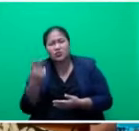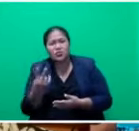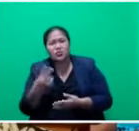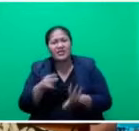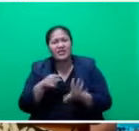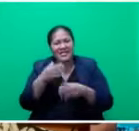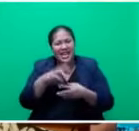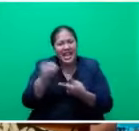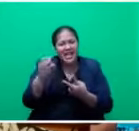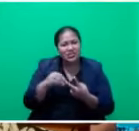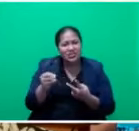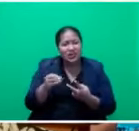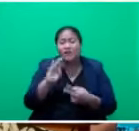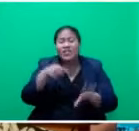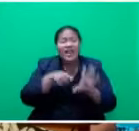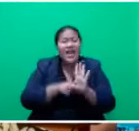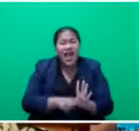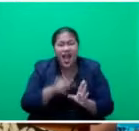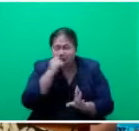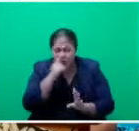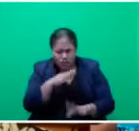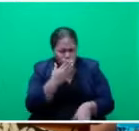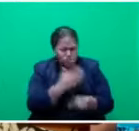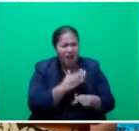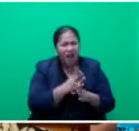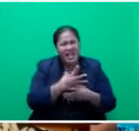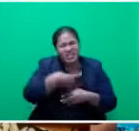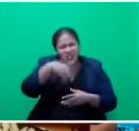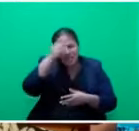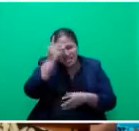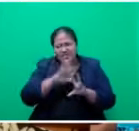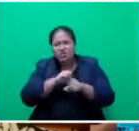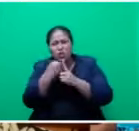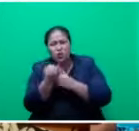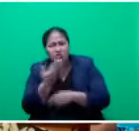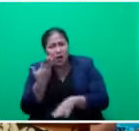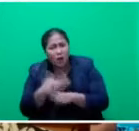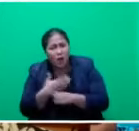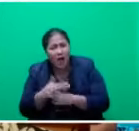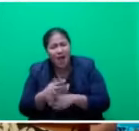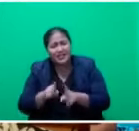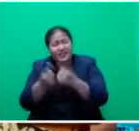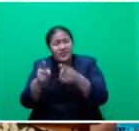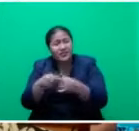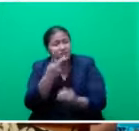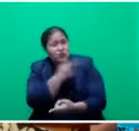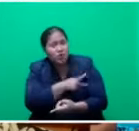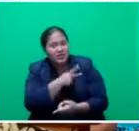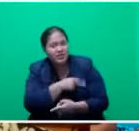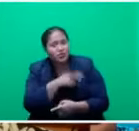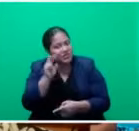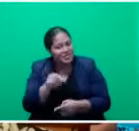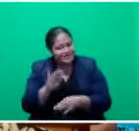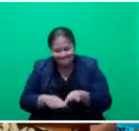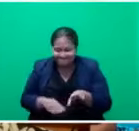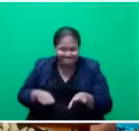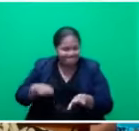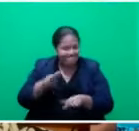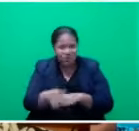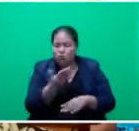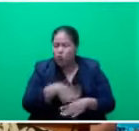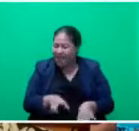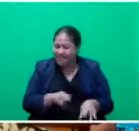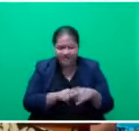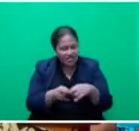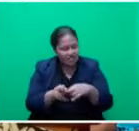in their communities, in the fields of education, social work, business, professions. We need them to step forward. We want Fiji to prosper